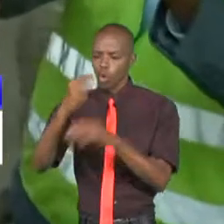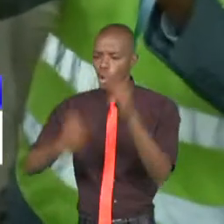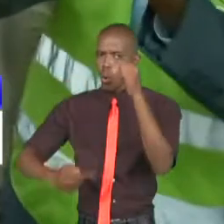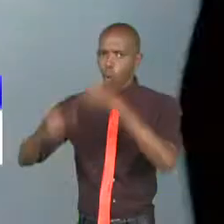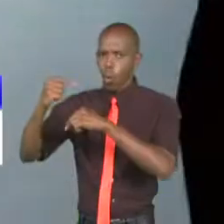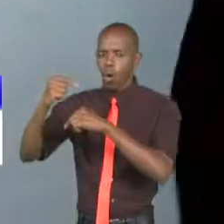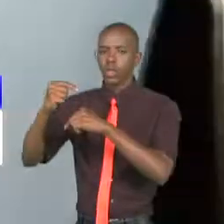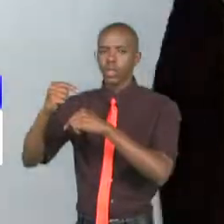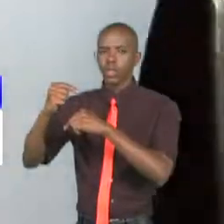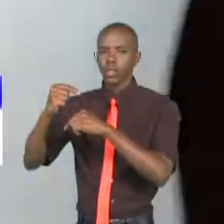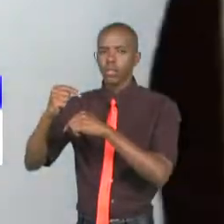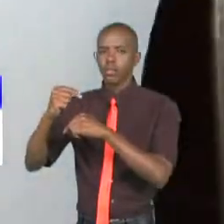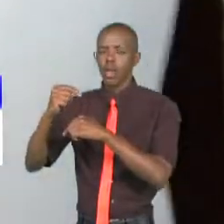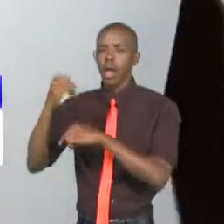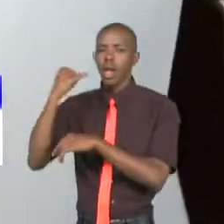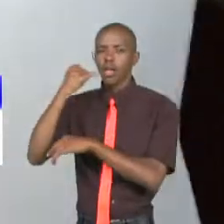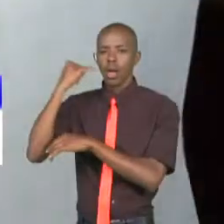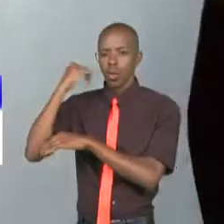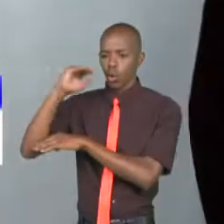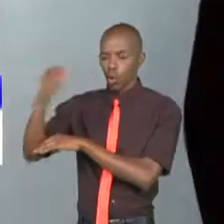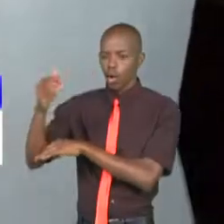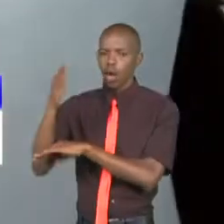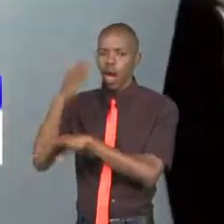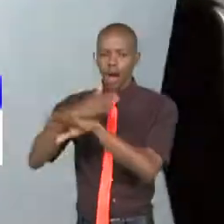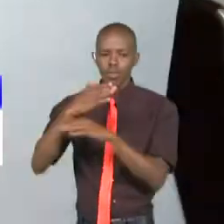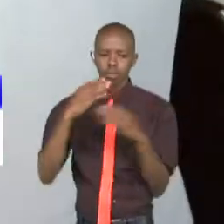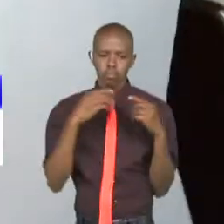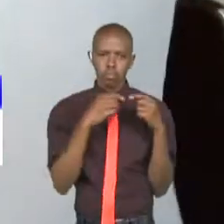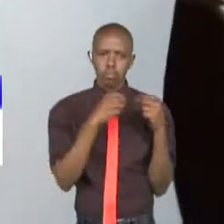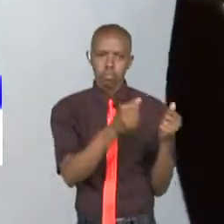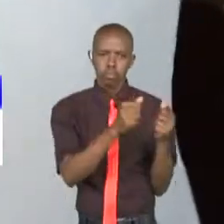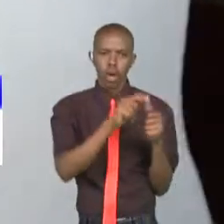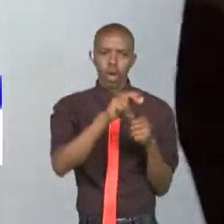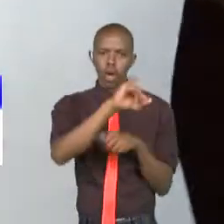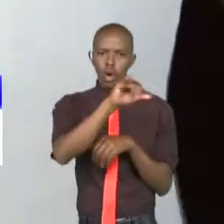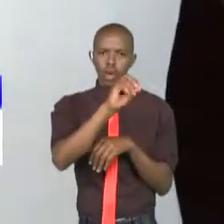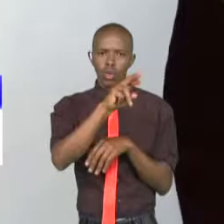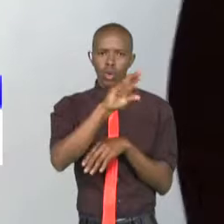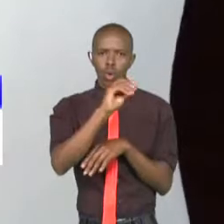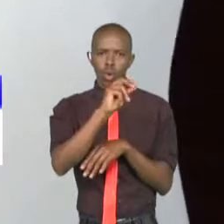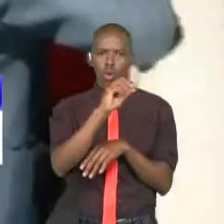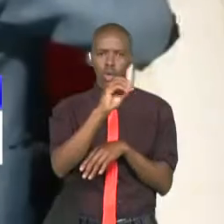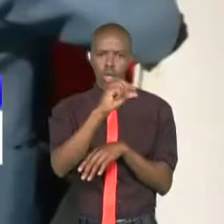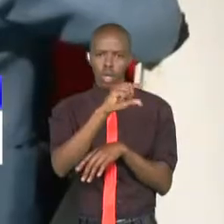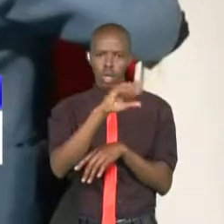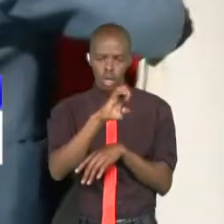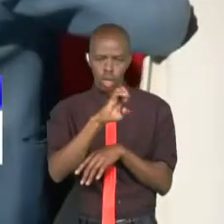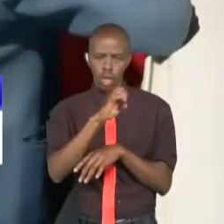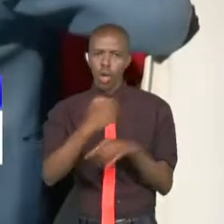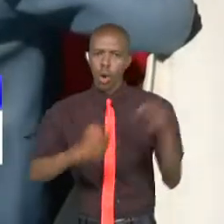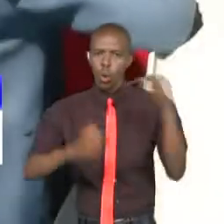representative for Lakeview, Nakuru County after defeating George Njoroge of the Jubilee Party. He garnered